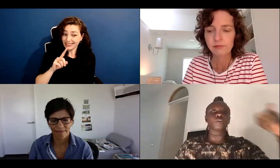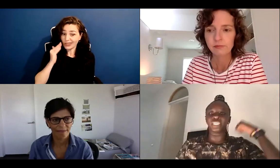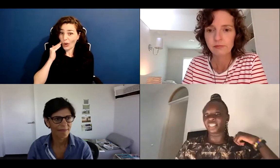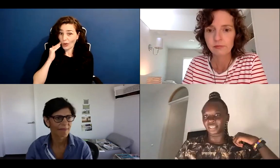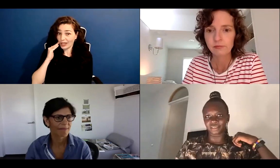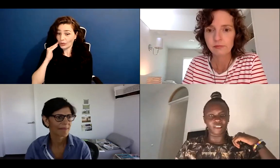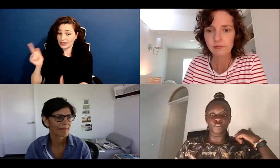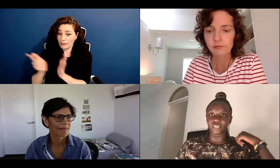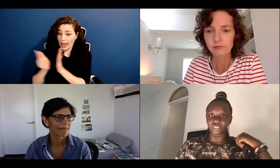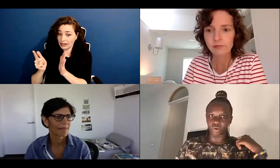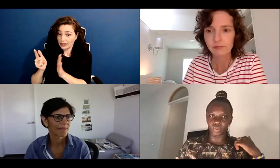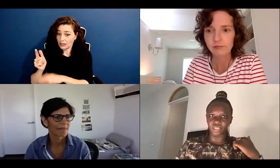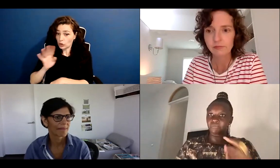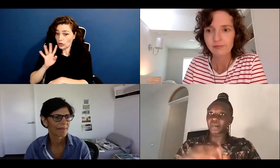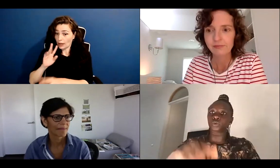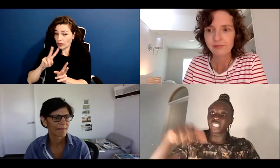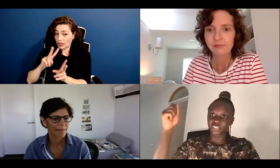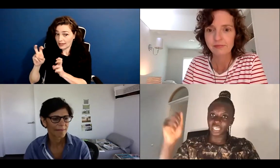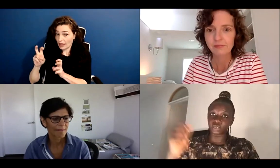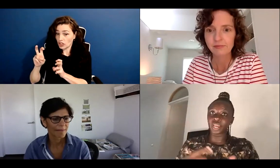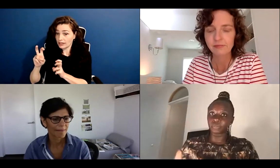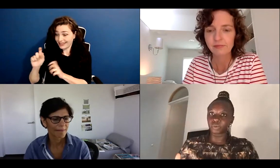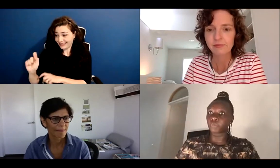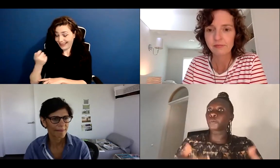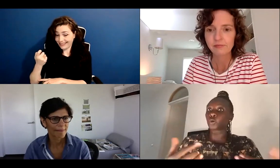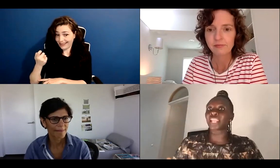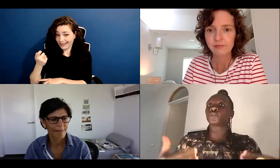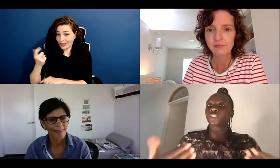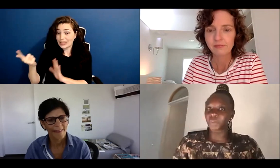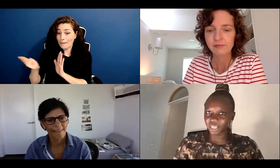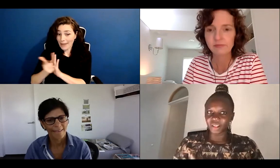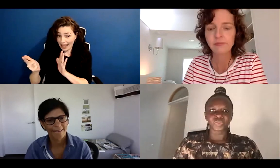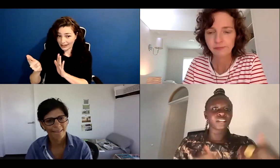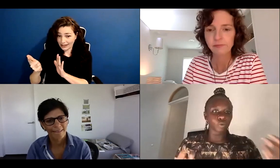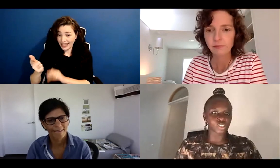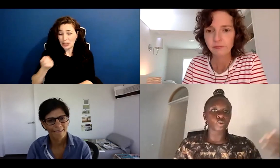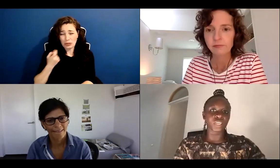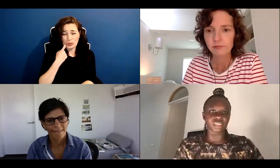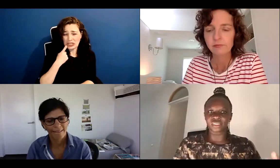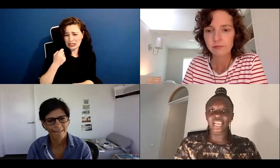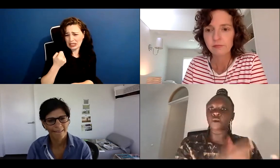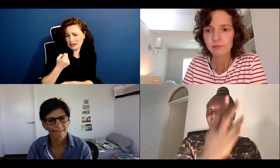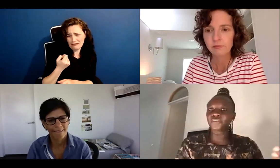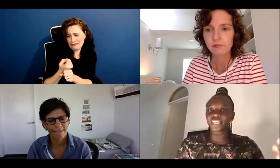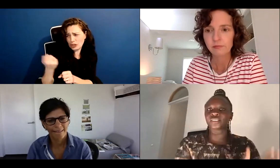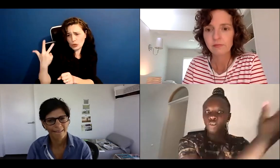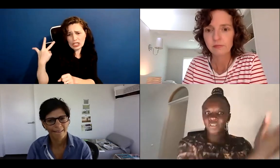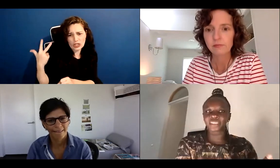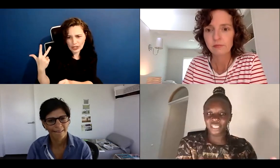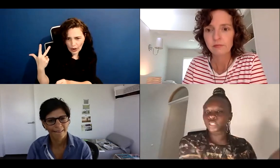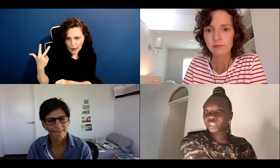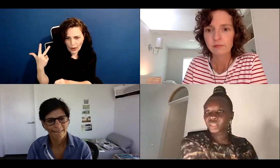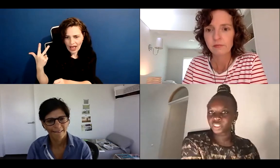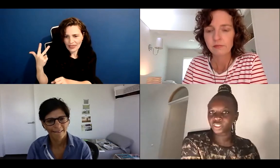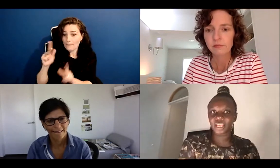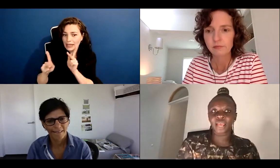like only like a few years ago where the ban was lifted and people were allowed to speak. And also with now the evidence of like,